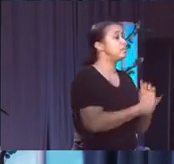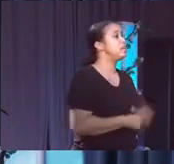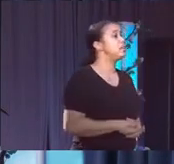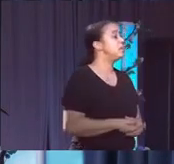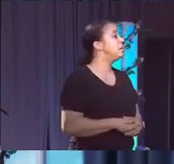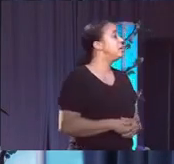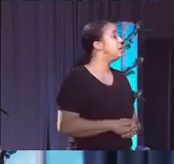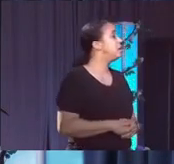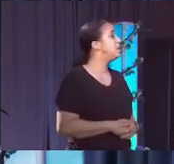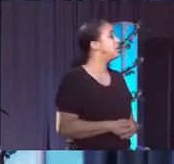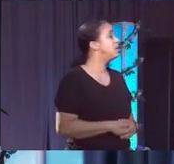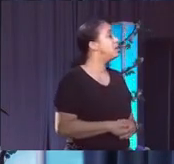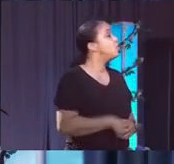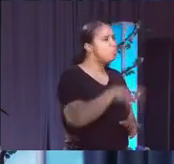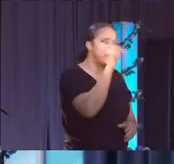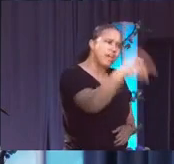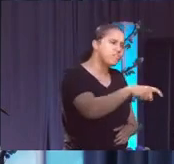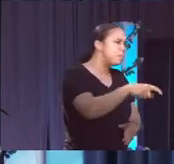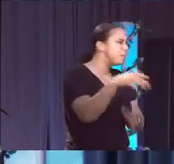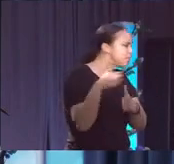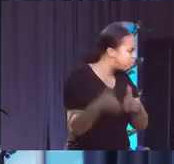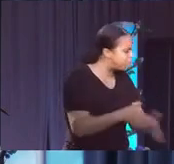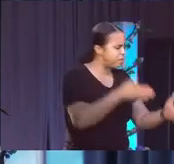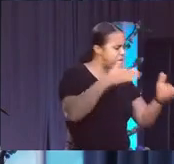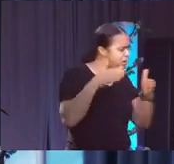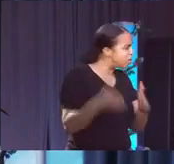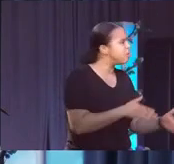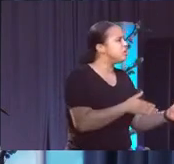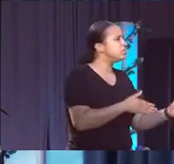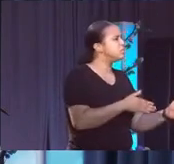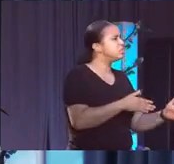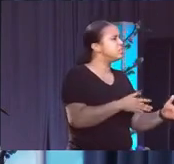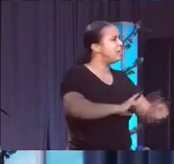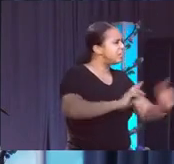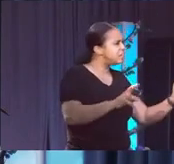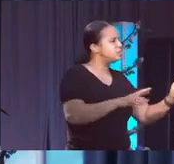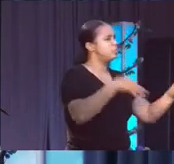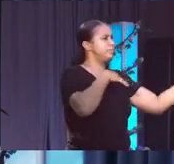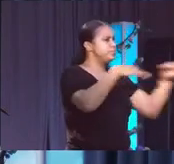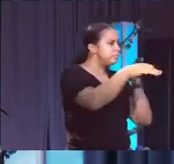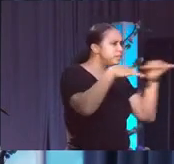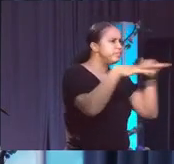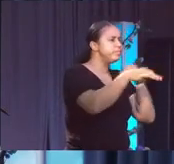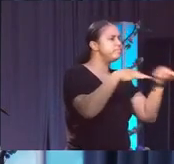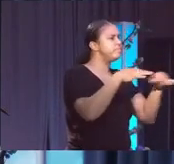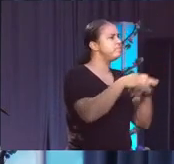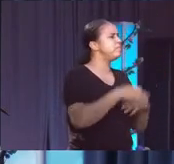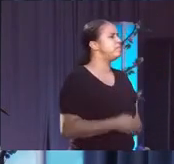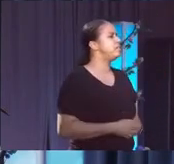He says, we gotta be prepared to open our mouth.